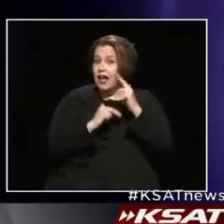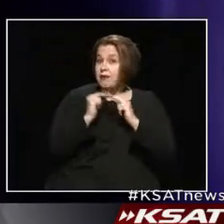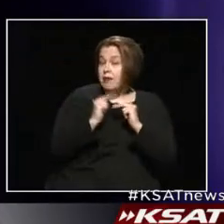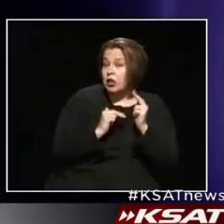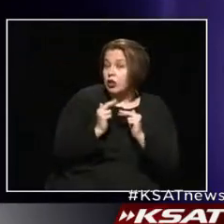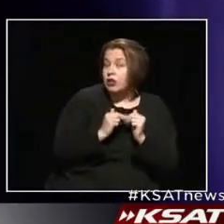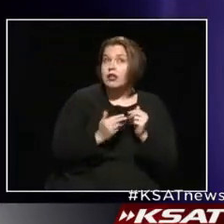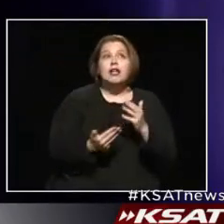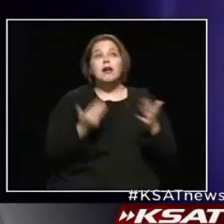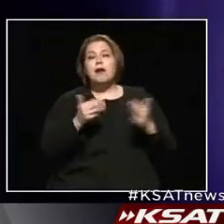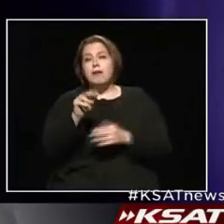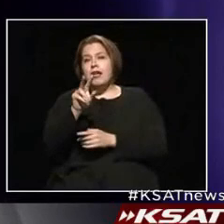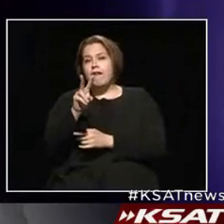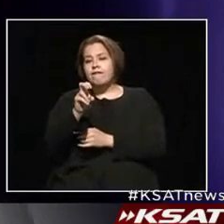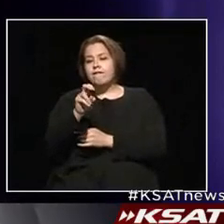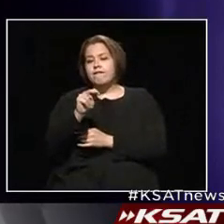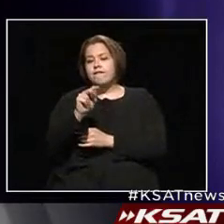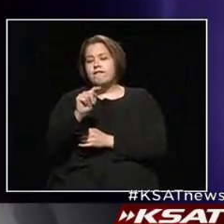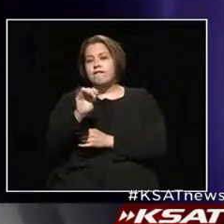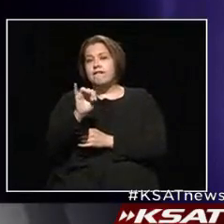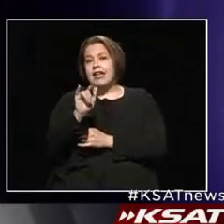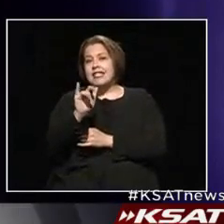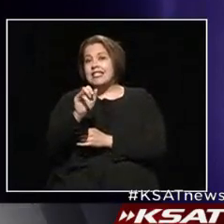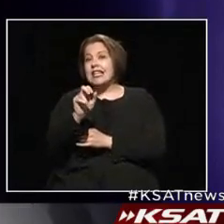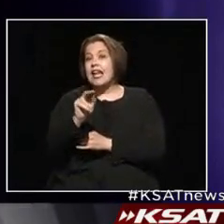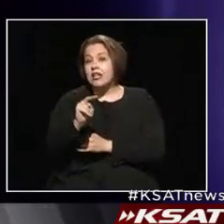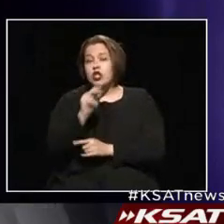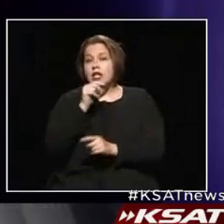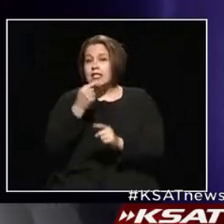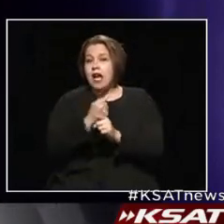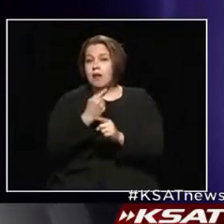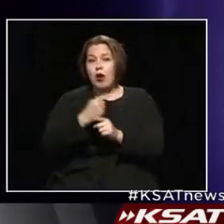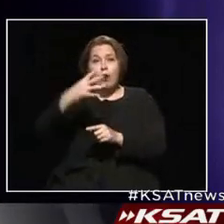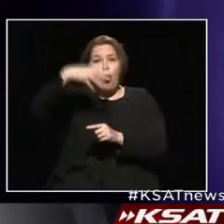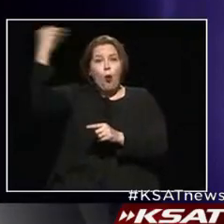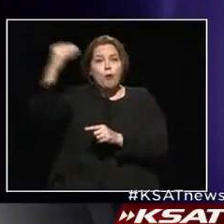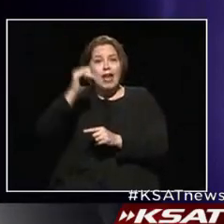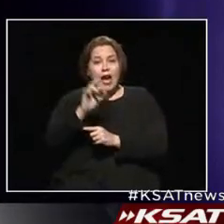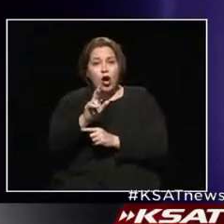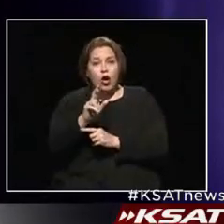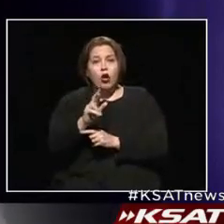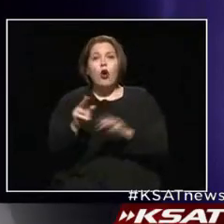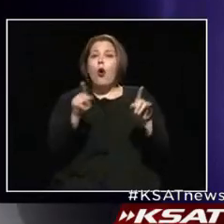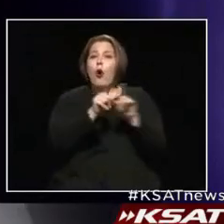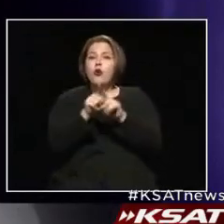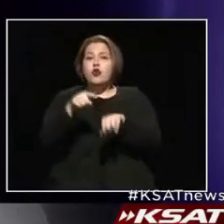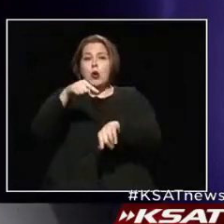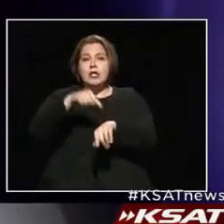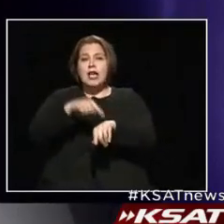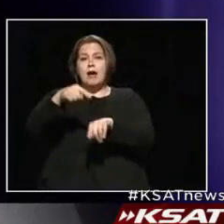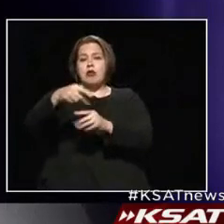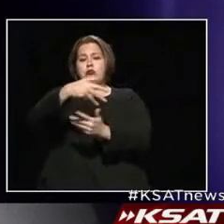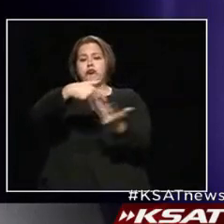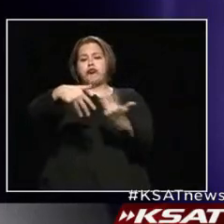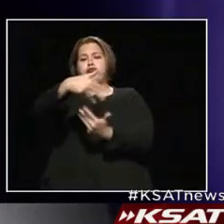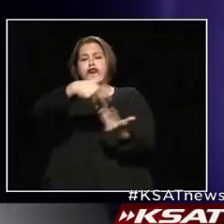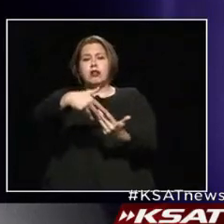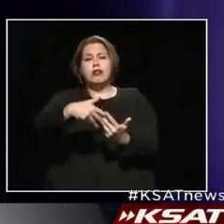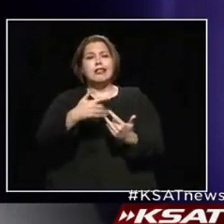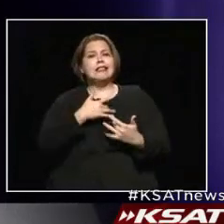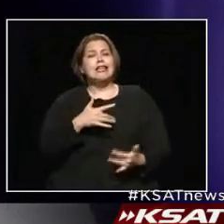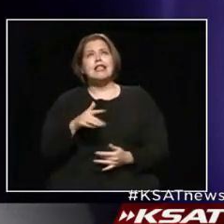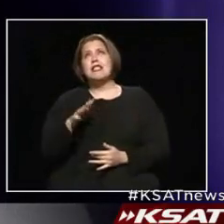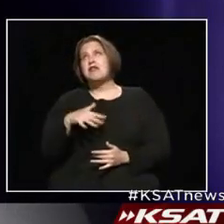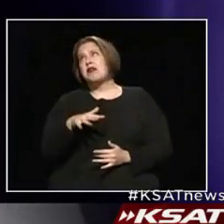It could be the ventilation in the building that may not be proper. And the time that you are around someone, usually it's somewhere